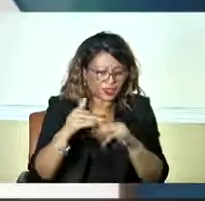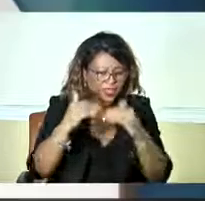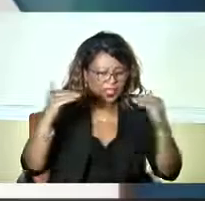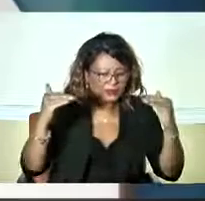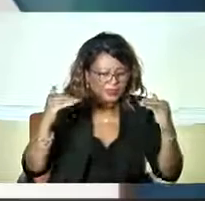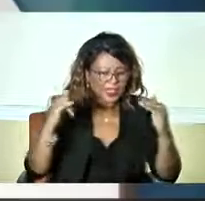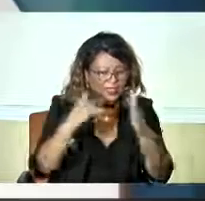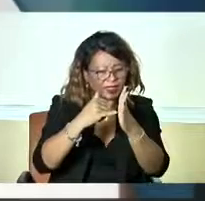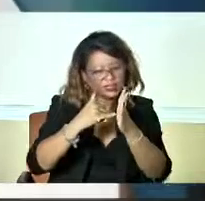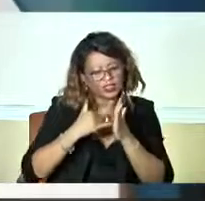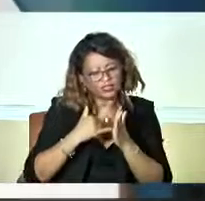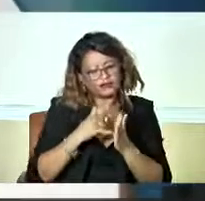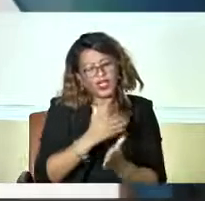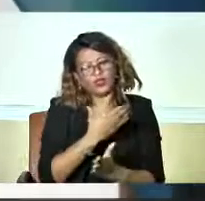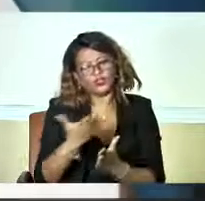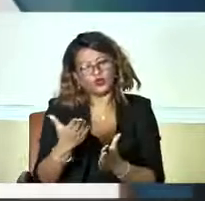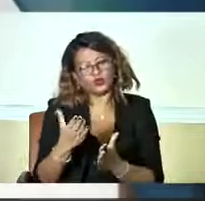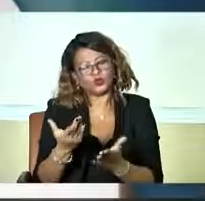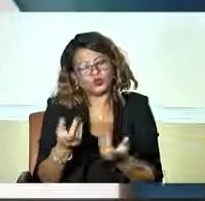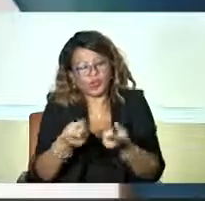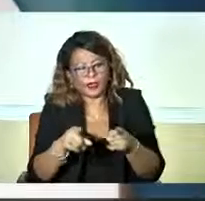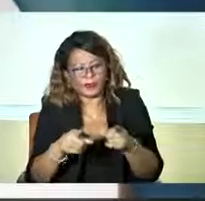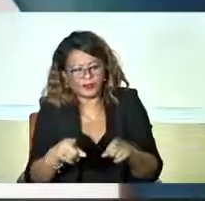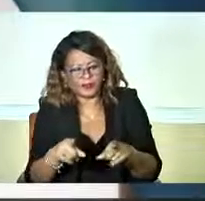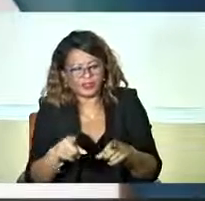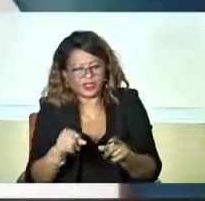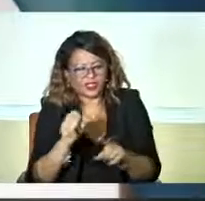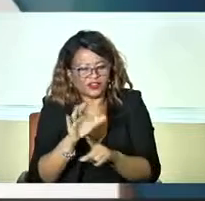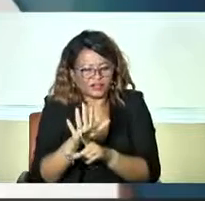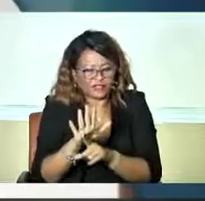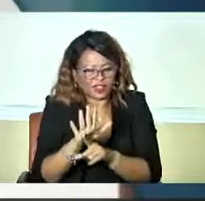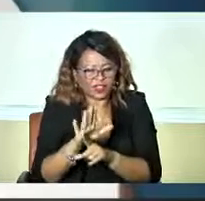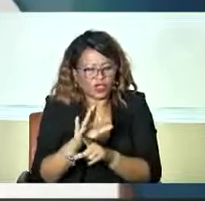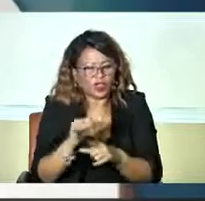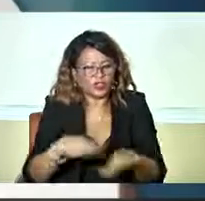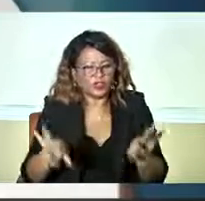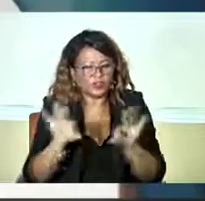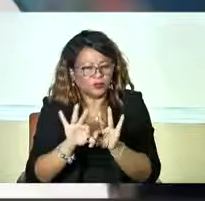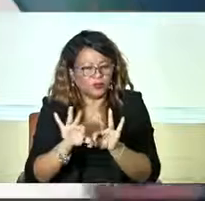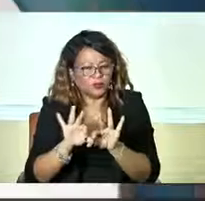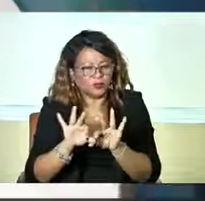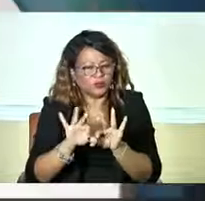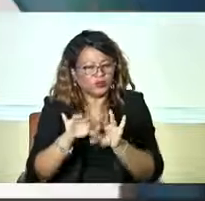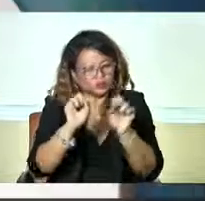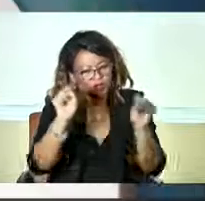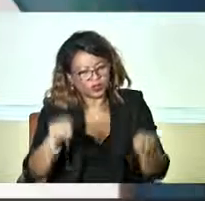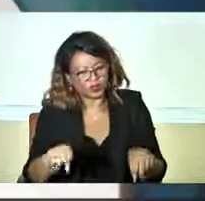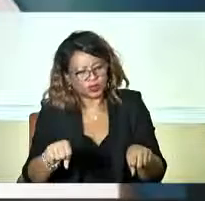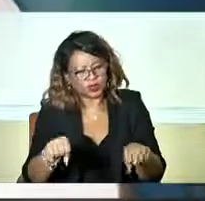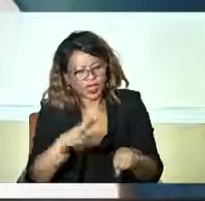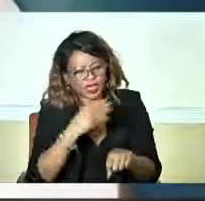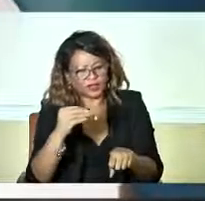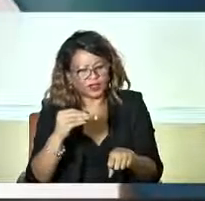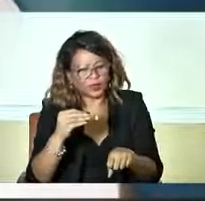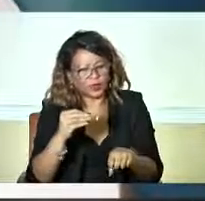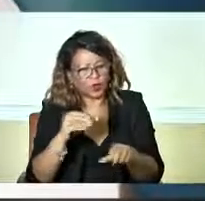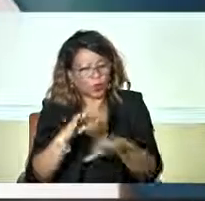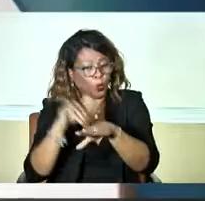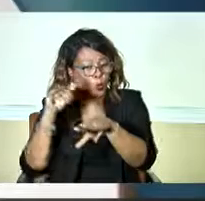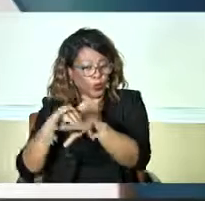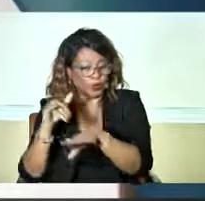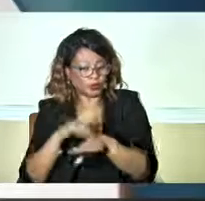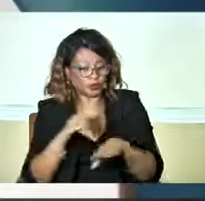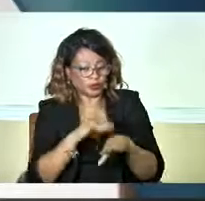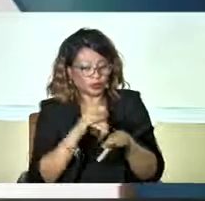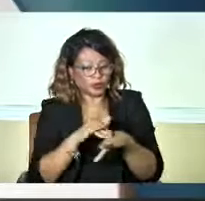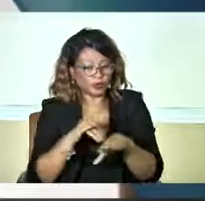and identify those incidents that could affect critical infrastructure. And then they will warn critical stakeholders